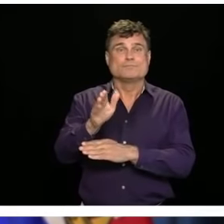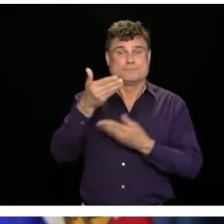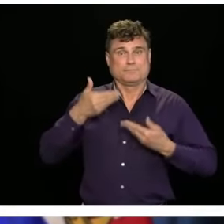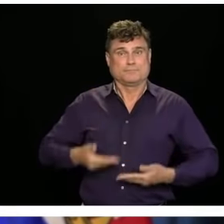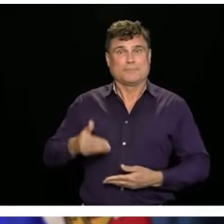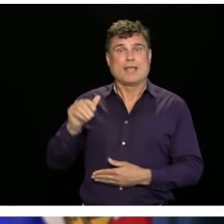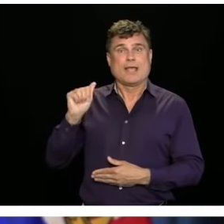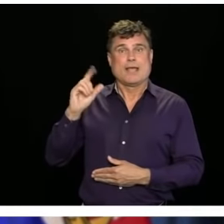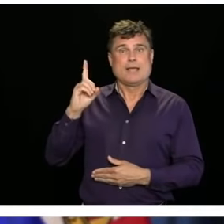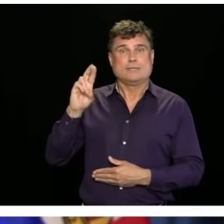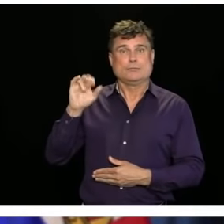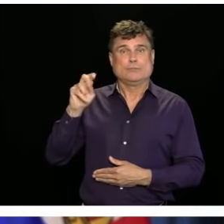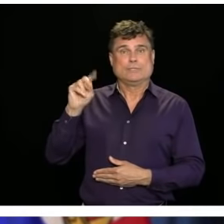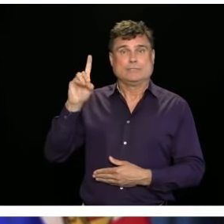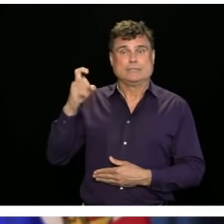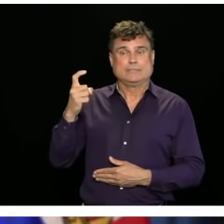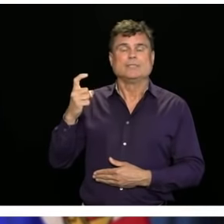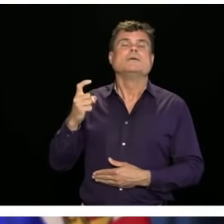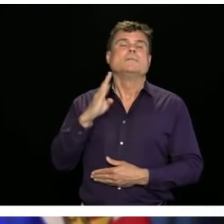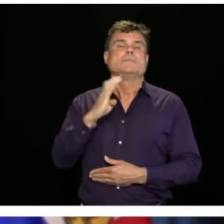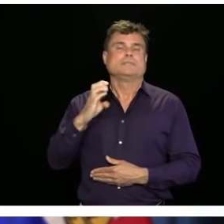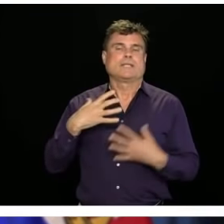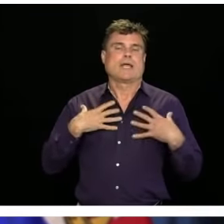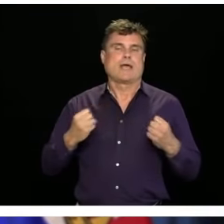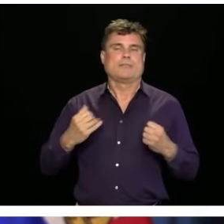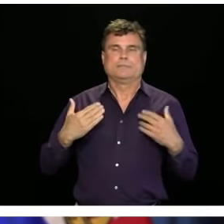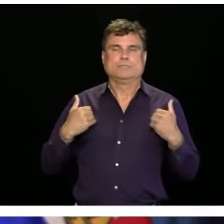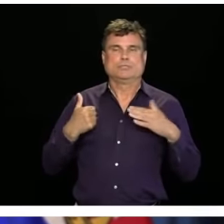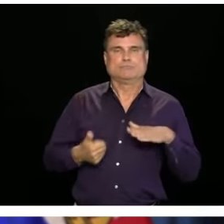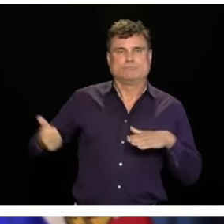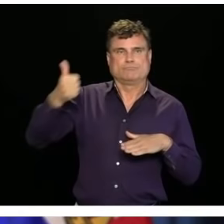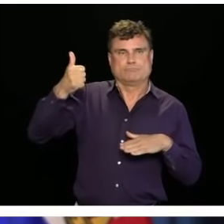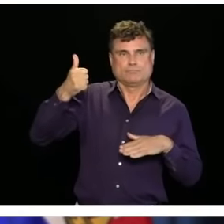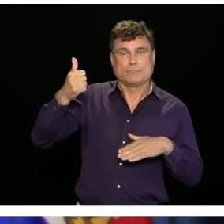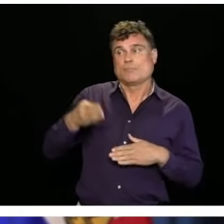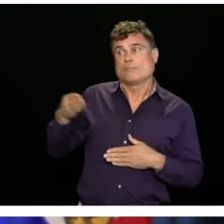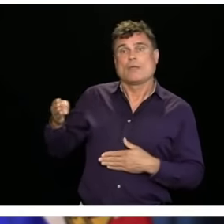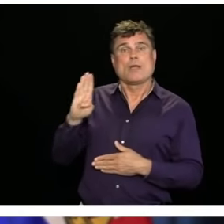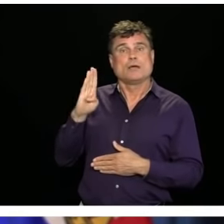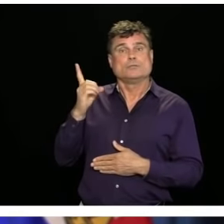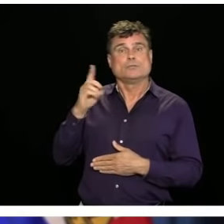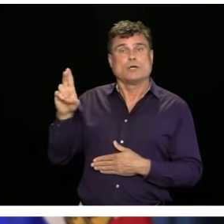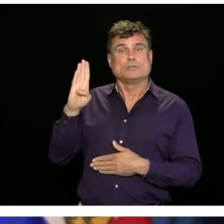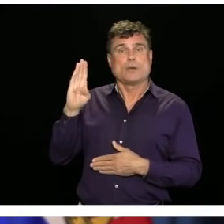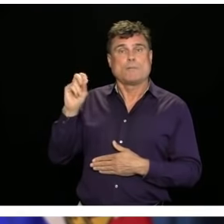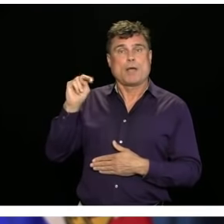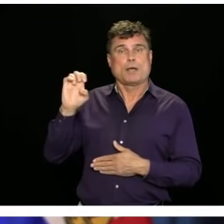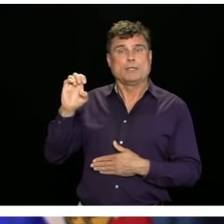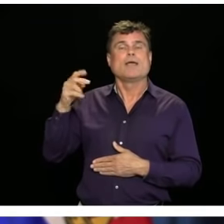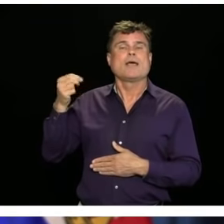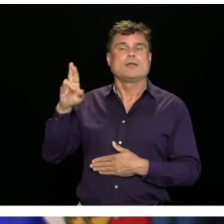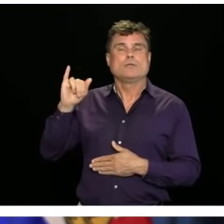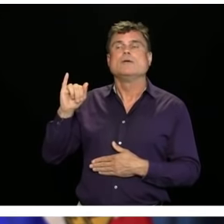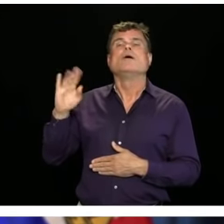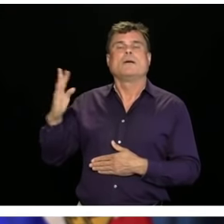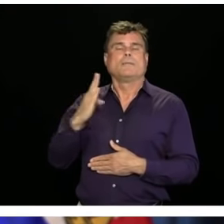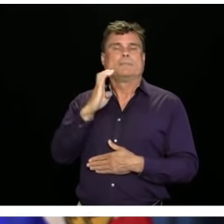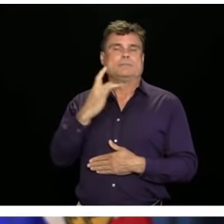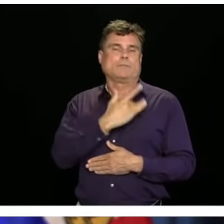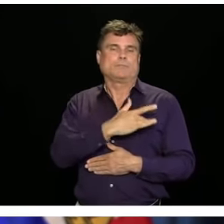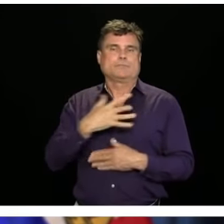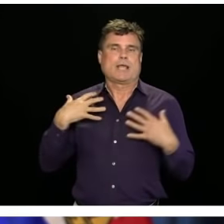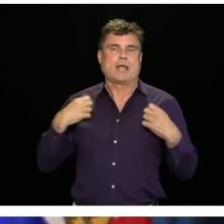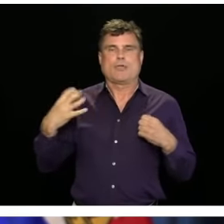Good afternoon. My name is Adrian Dix. I'm BC's Minister of Health. To my right is Dr. Bonnie Henry, BC's Provincial Health Officer. This is our COVID-19